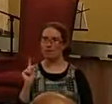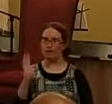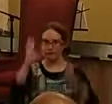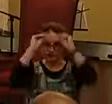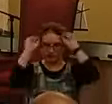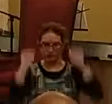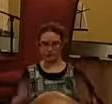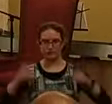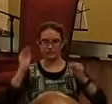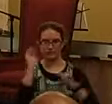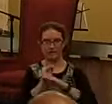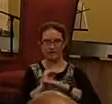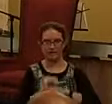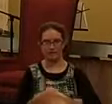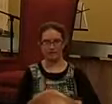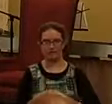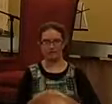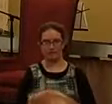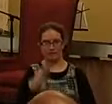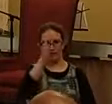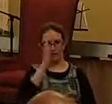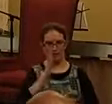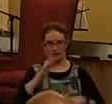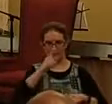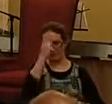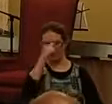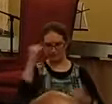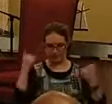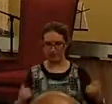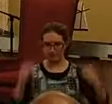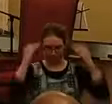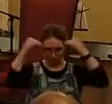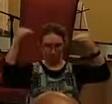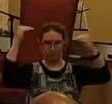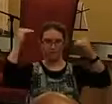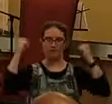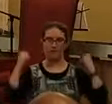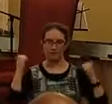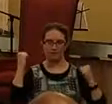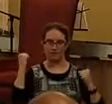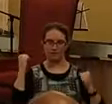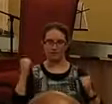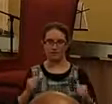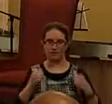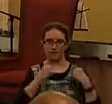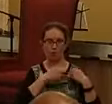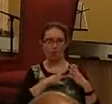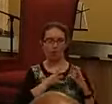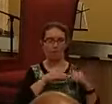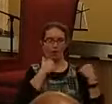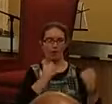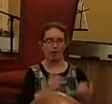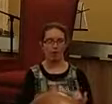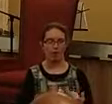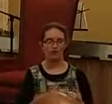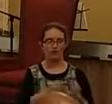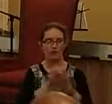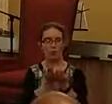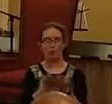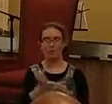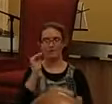tonight. God, Lord, I'm asking you right now, Lord, by your authority, by your power, that you would open our hearts to your